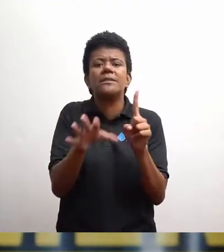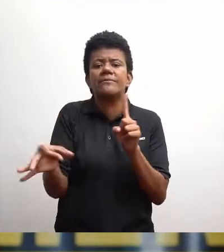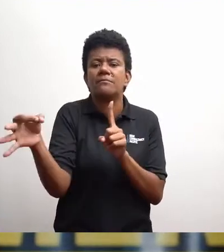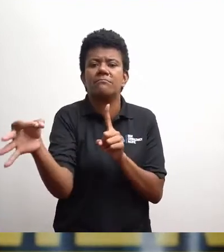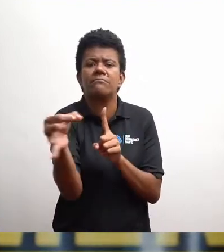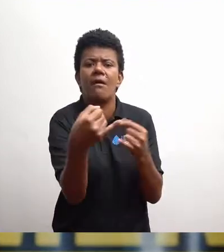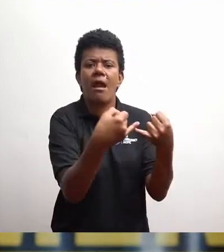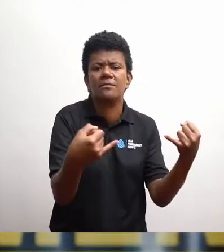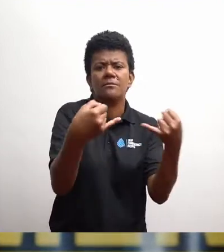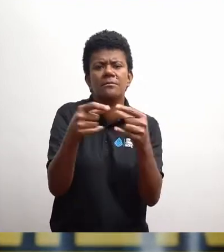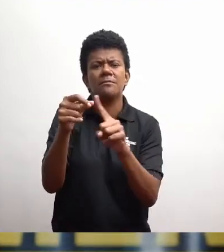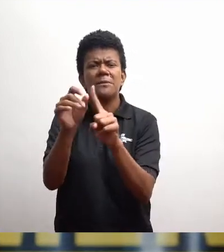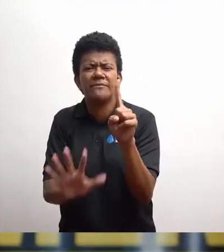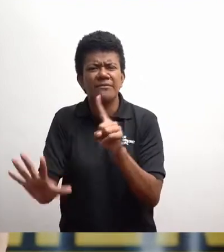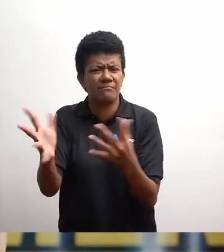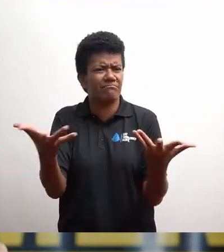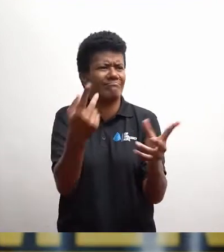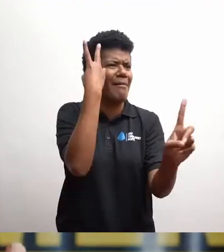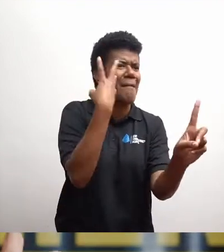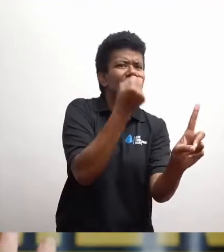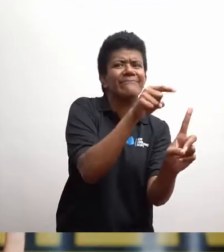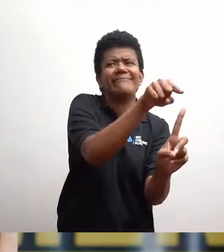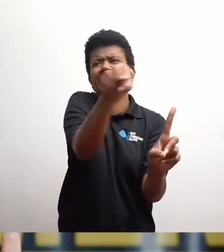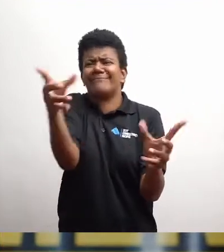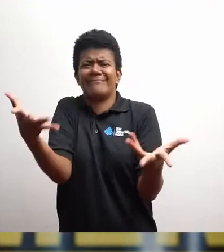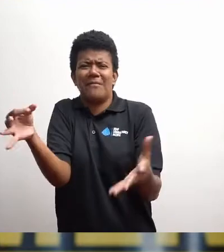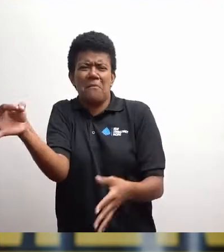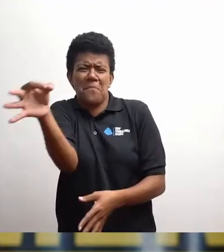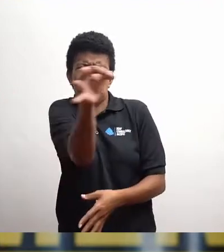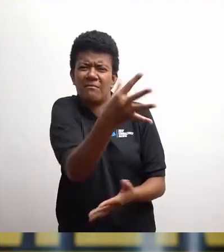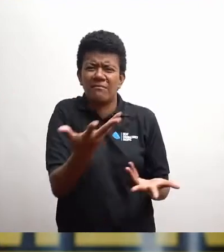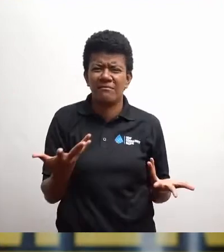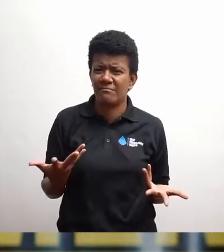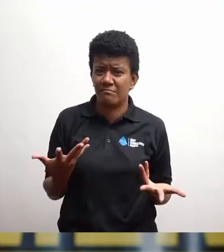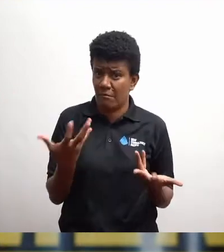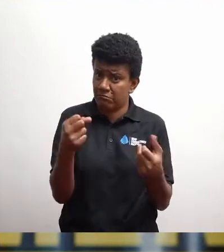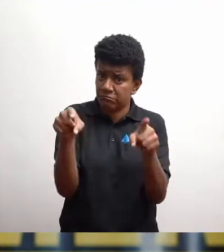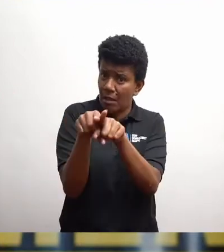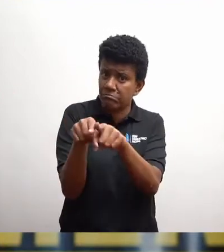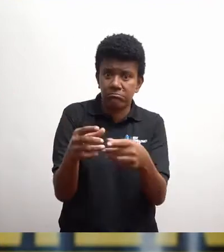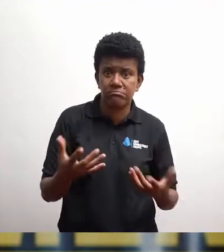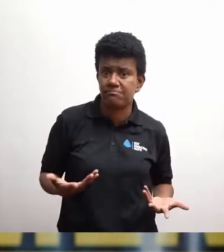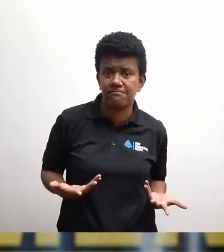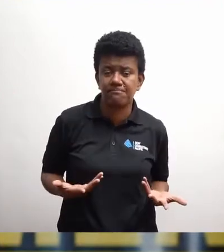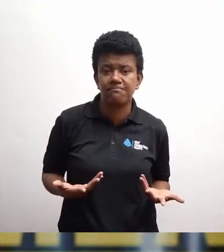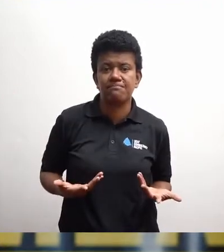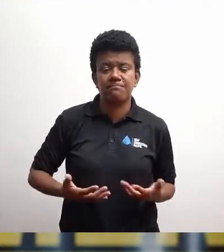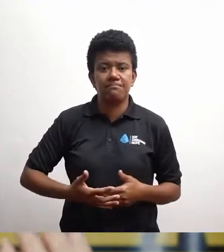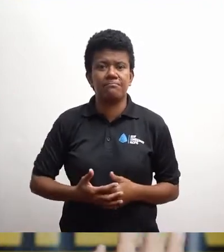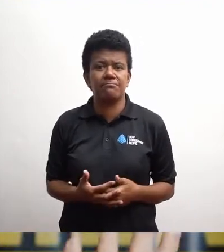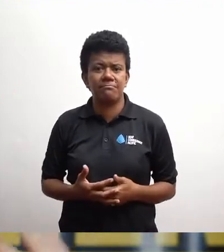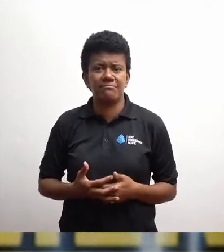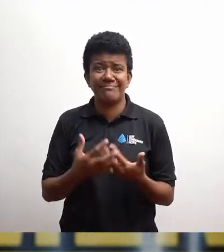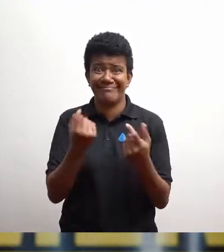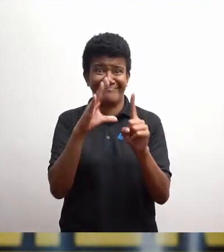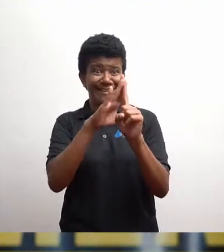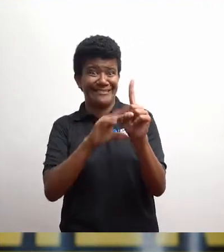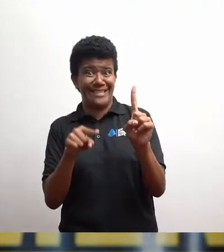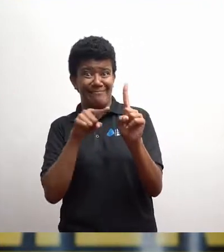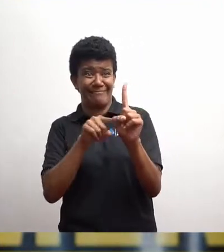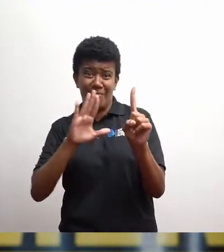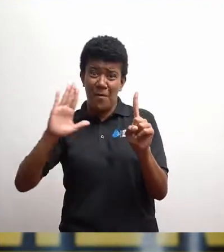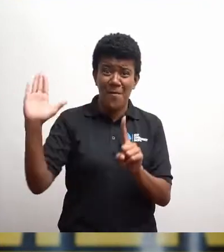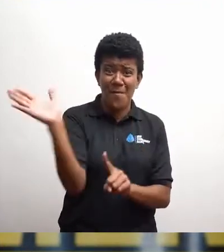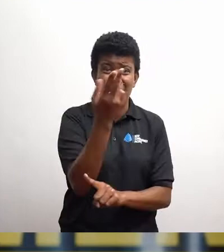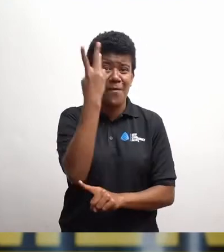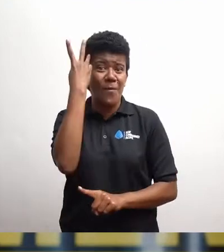of the Pacific? Do they get to access some of these mechanisms that we say, for instance, in this case, are for all